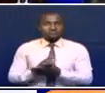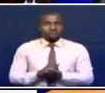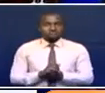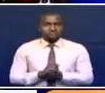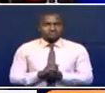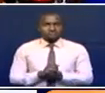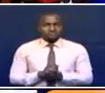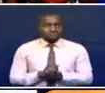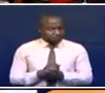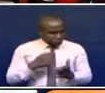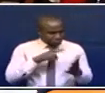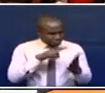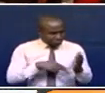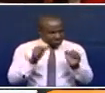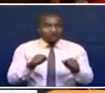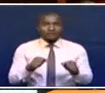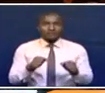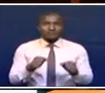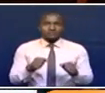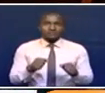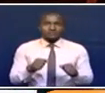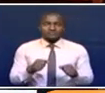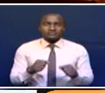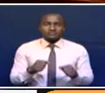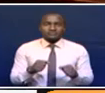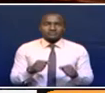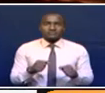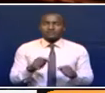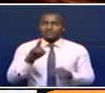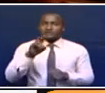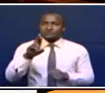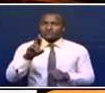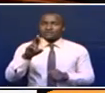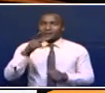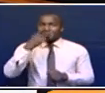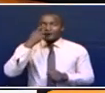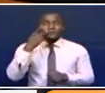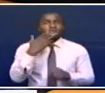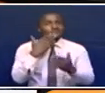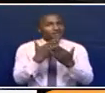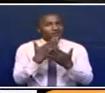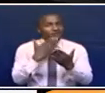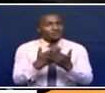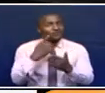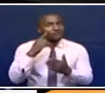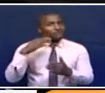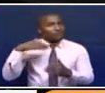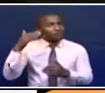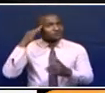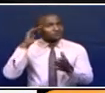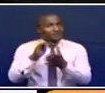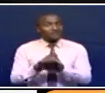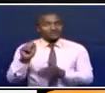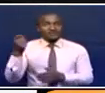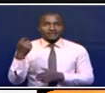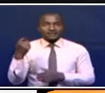out? Absolutely. Go ahead. Yeah. To Dr. Stephen Kalonzo Musyoka, thank you for always believing in Kenya